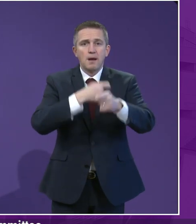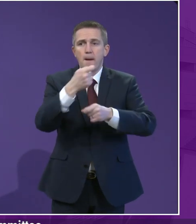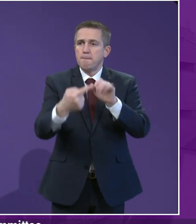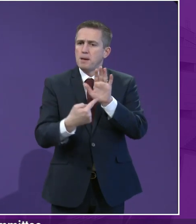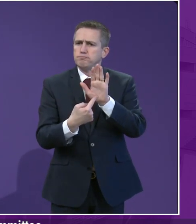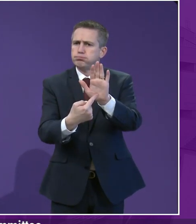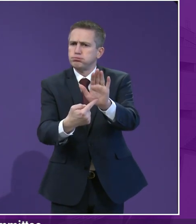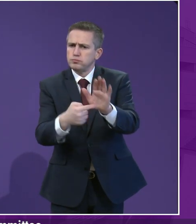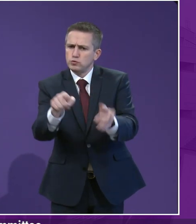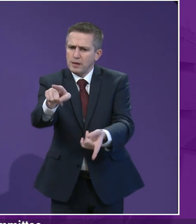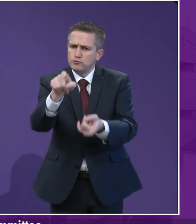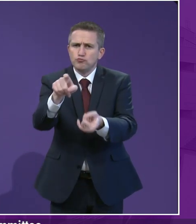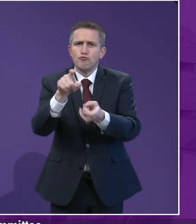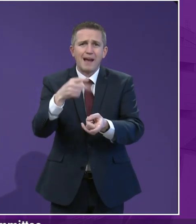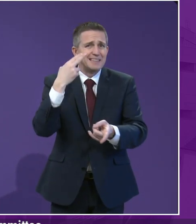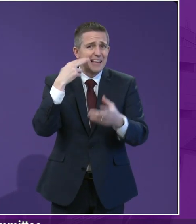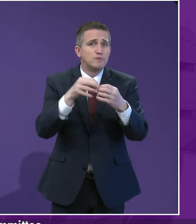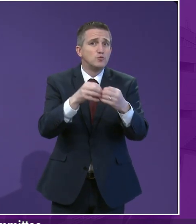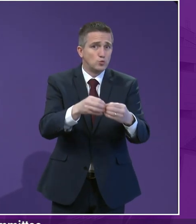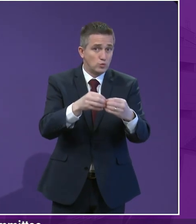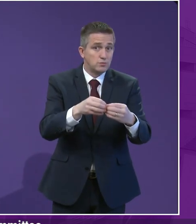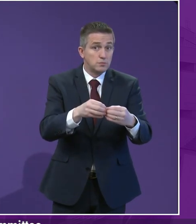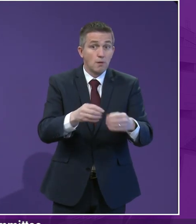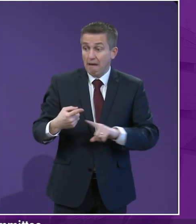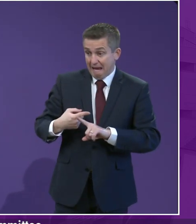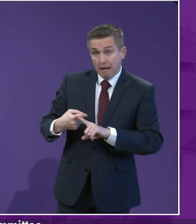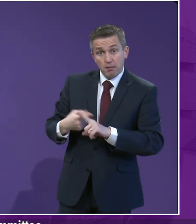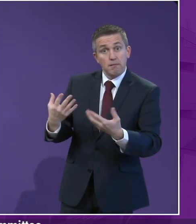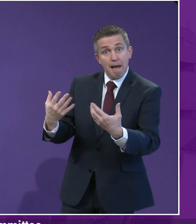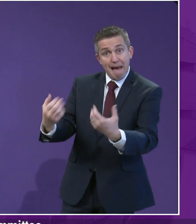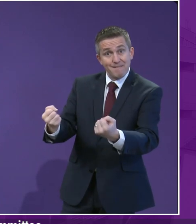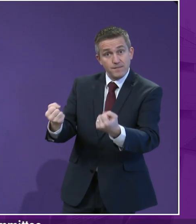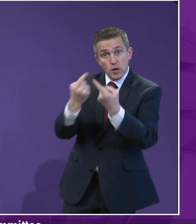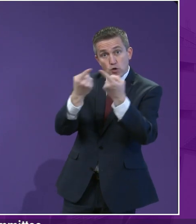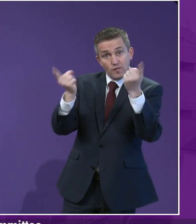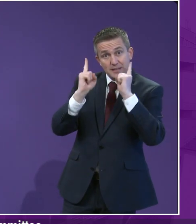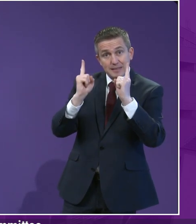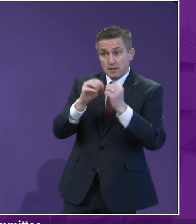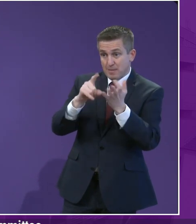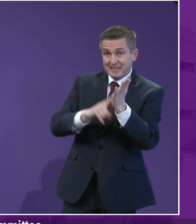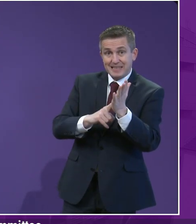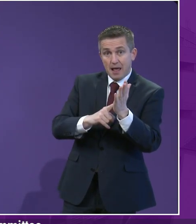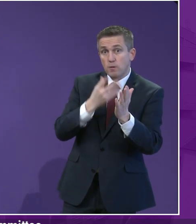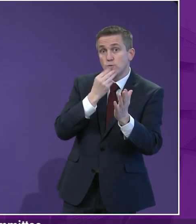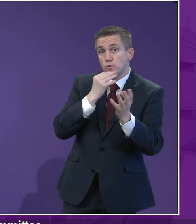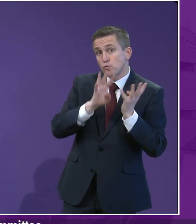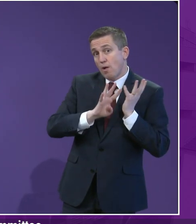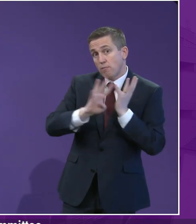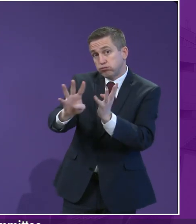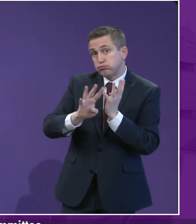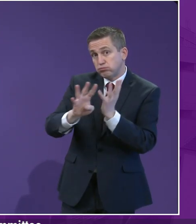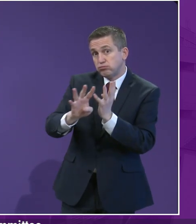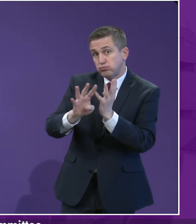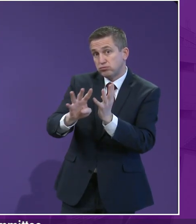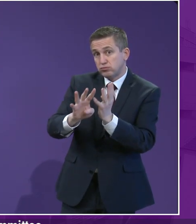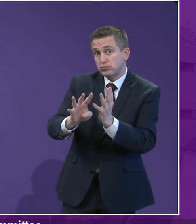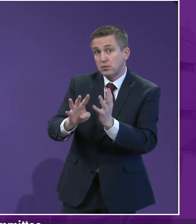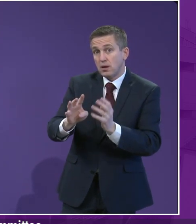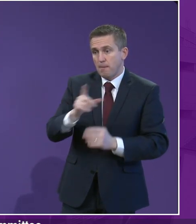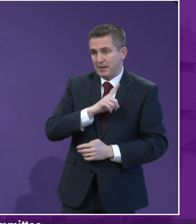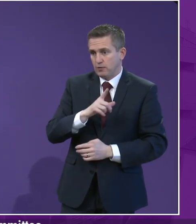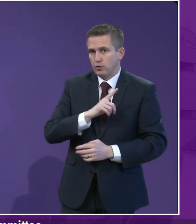the reality at the moment is, and I'm sure Mark would support this claim, that there really is no university in Scotland that has made